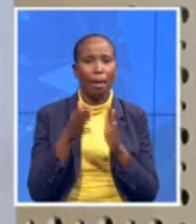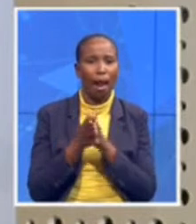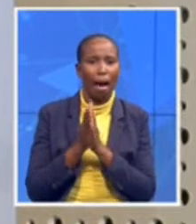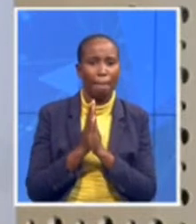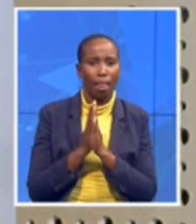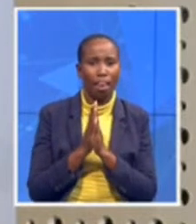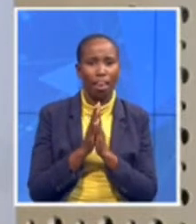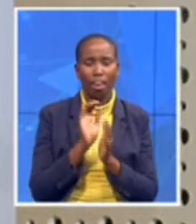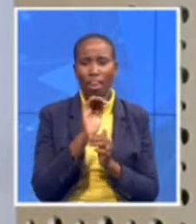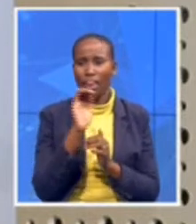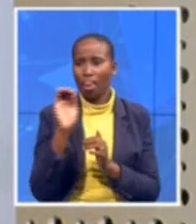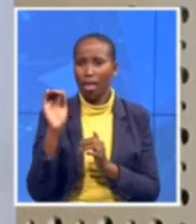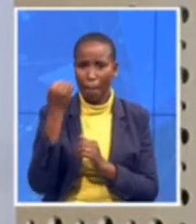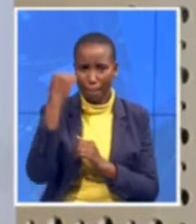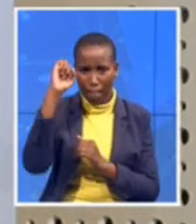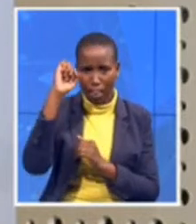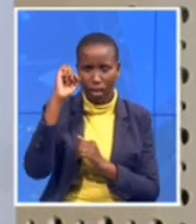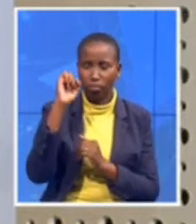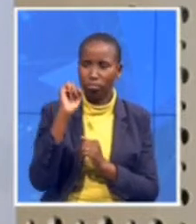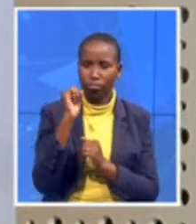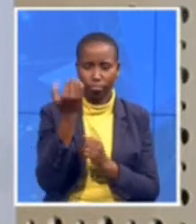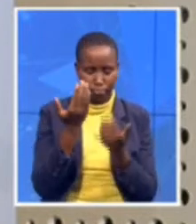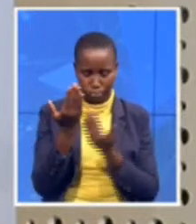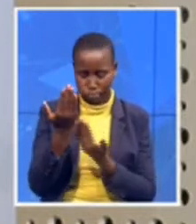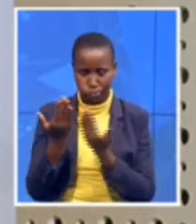2015, 2016, and